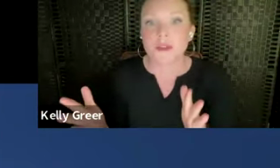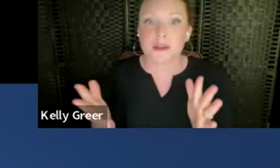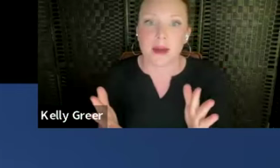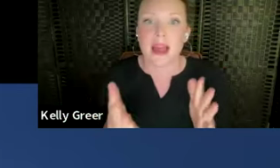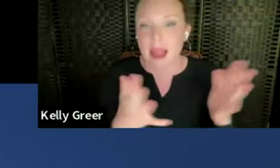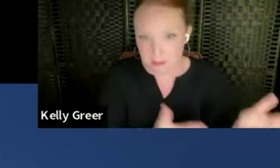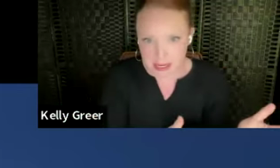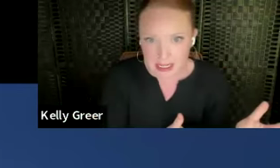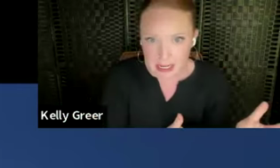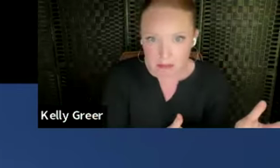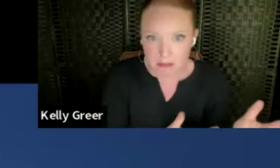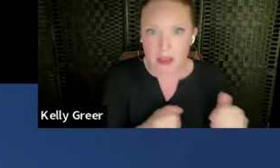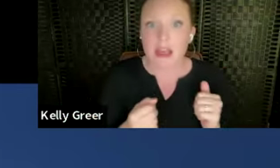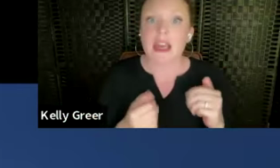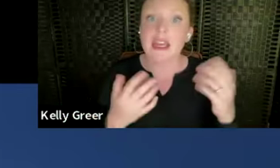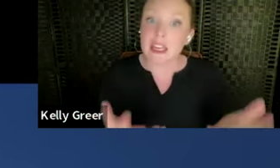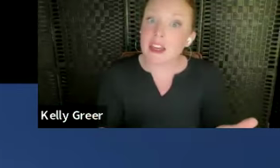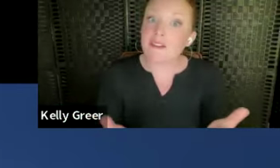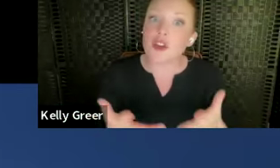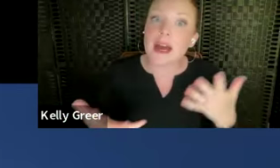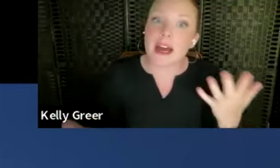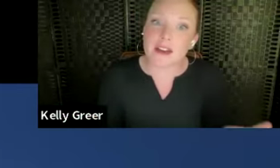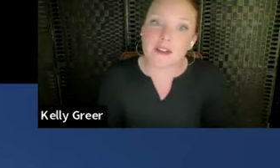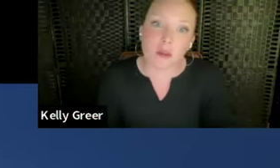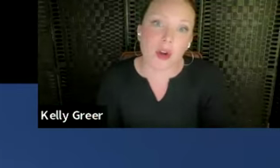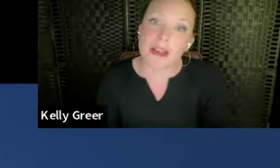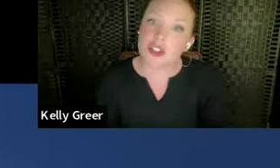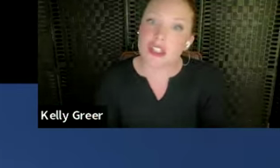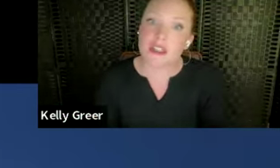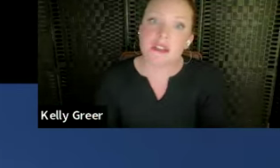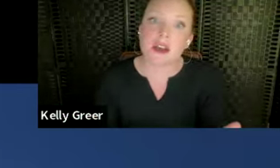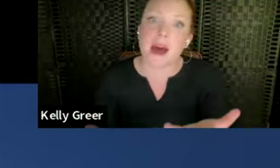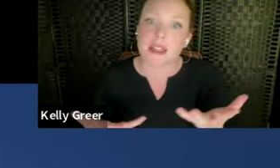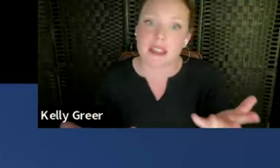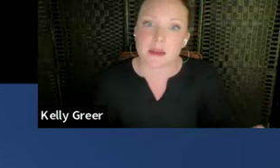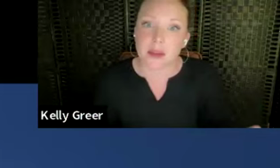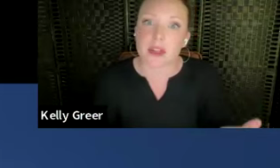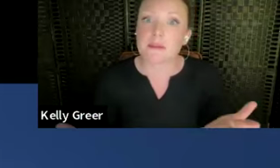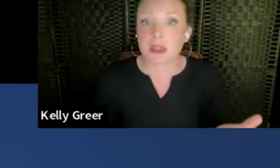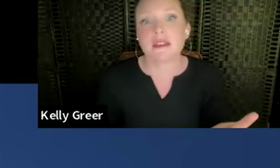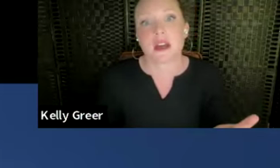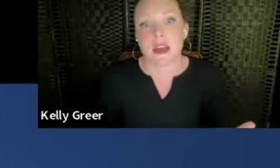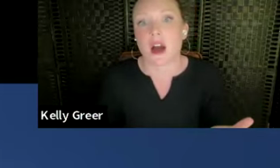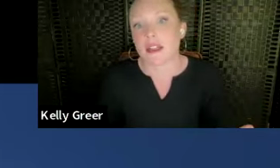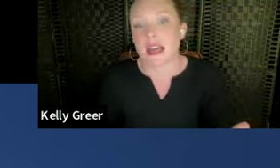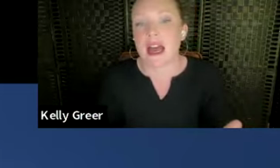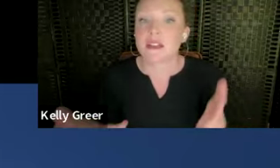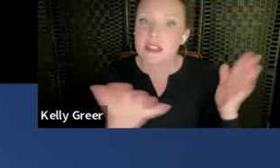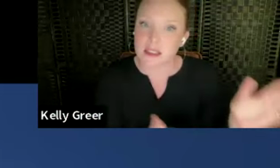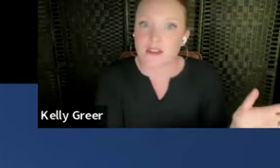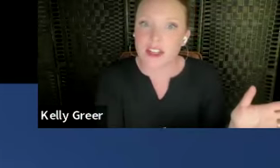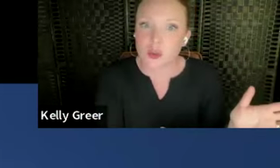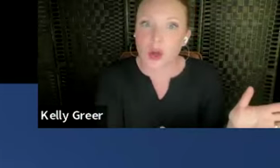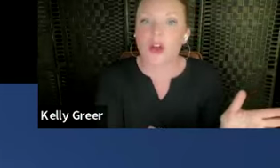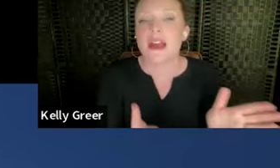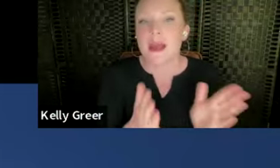event is hosted by MPV. If you have more questions about accessibility, please contact